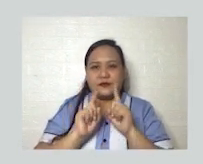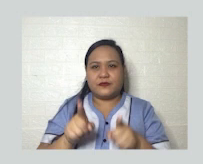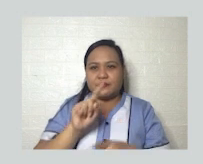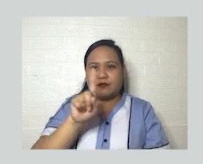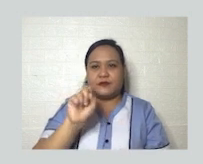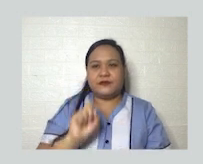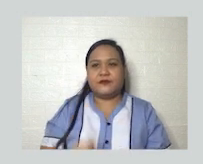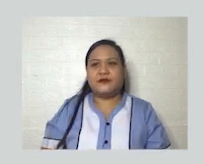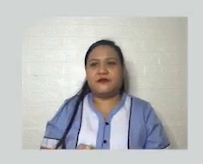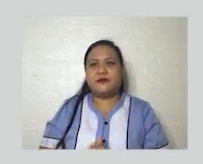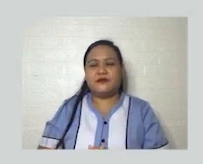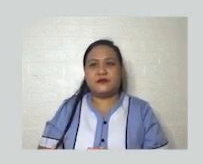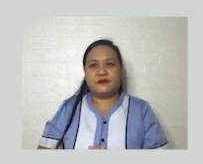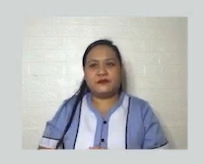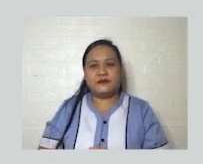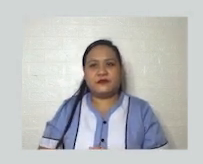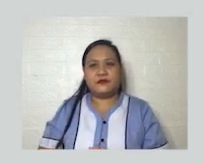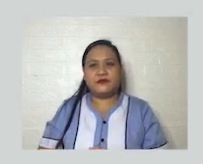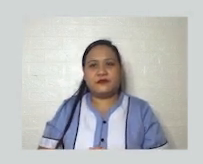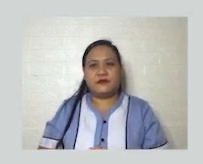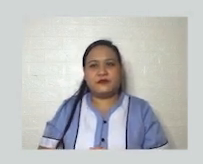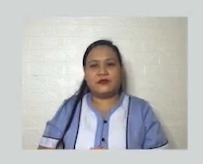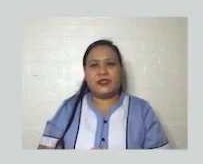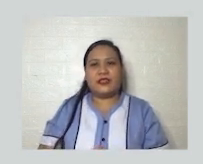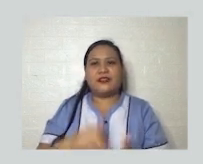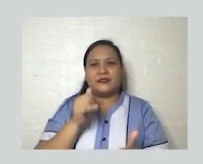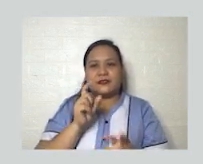What is your answer?